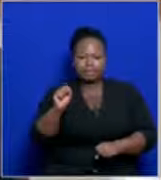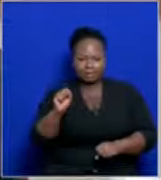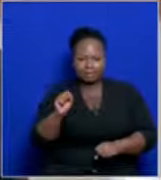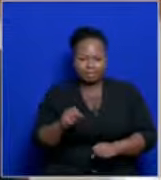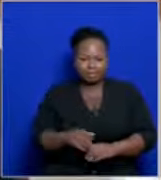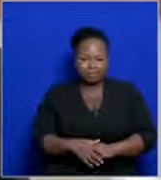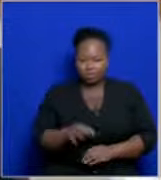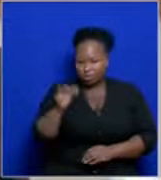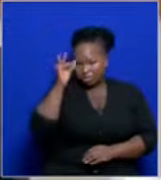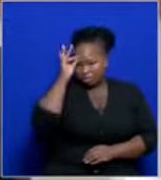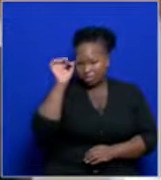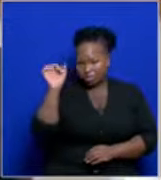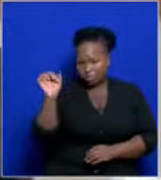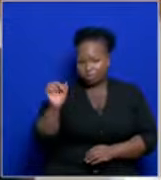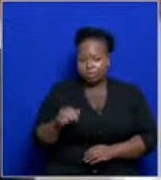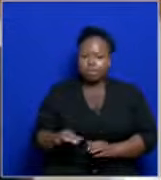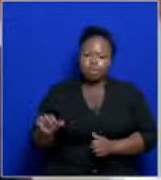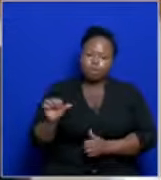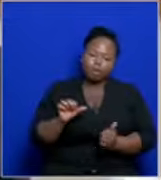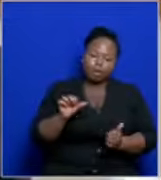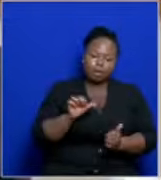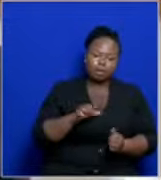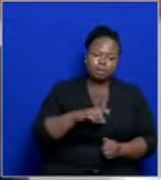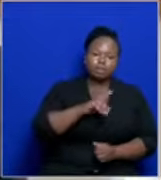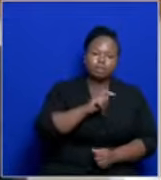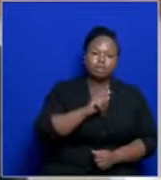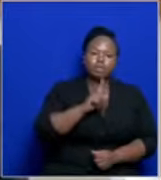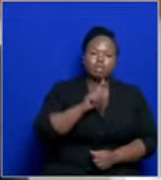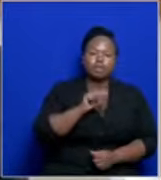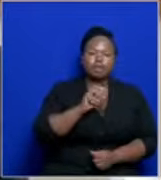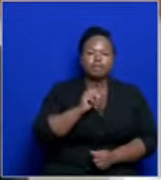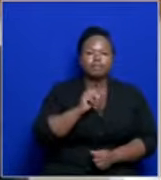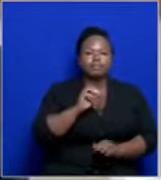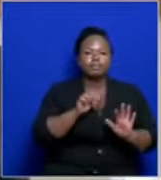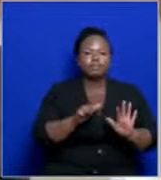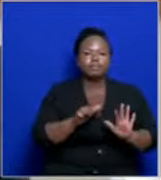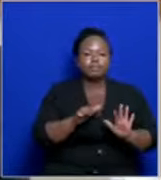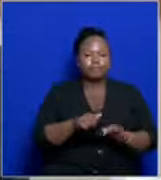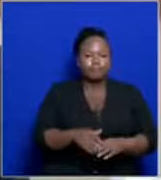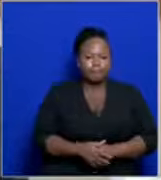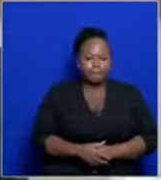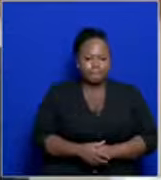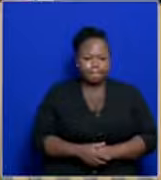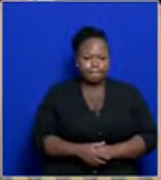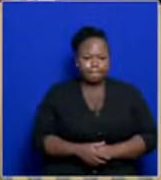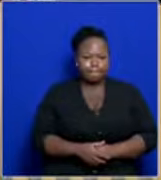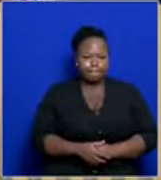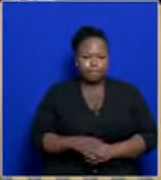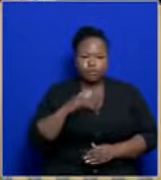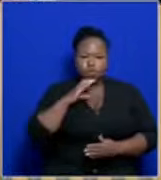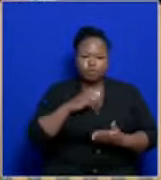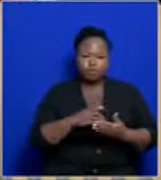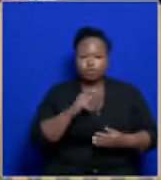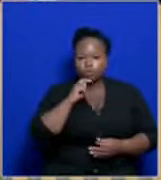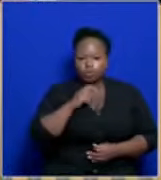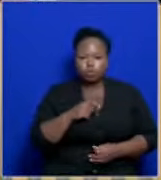to TLM6 to confirm your 3 cases that you say you were able to locate in